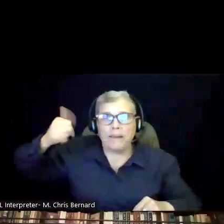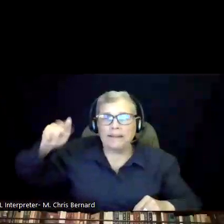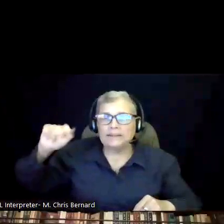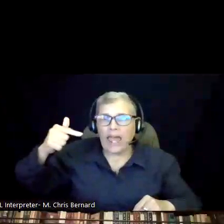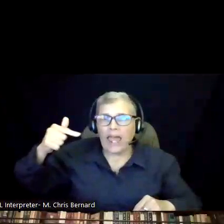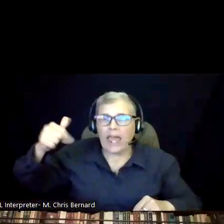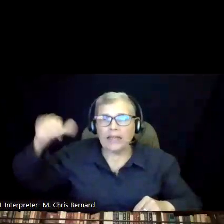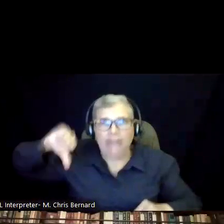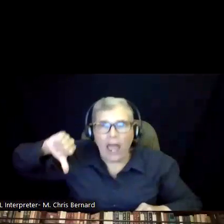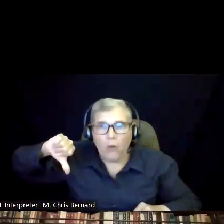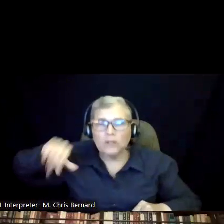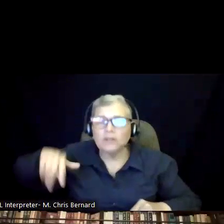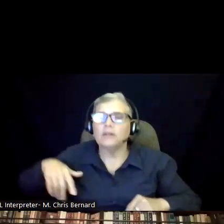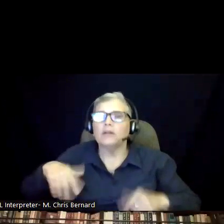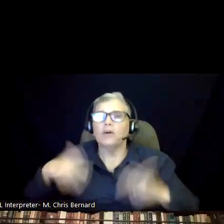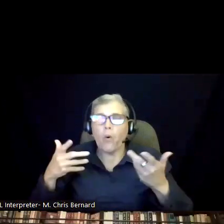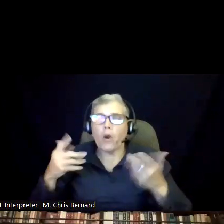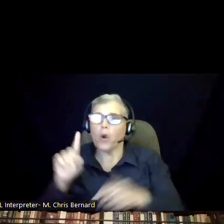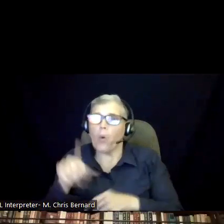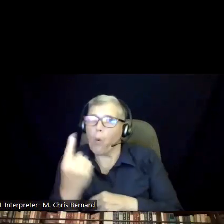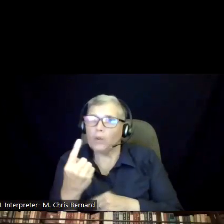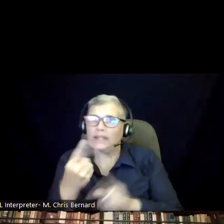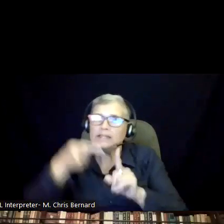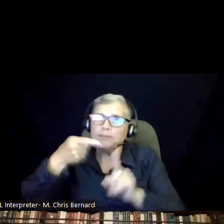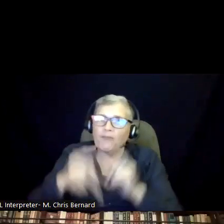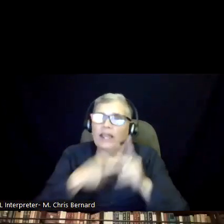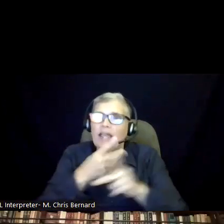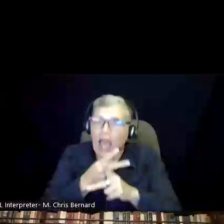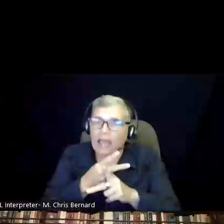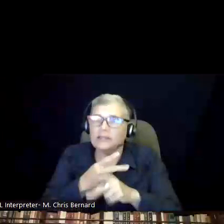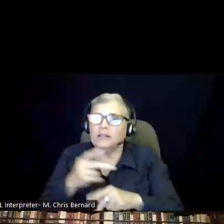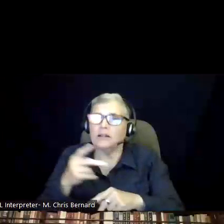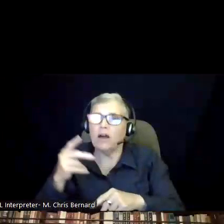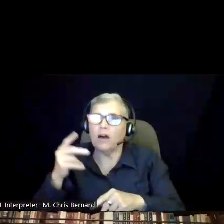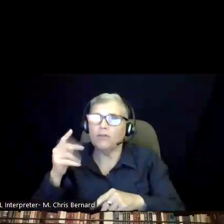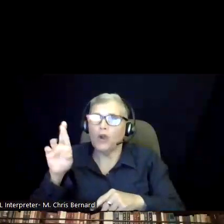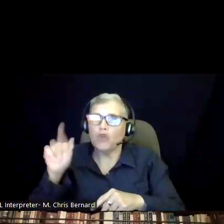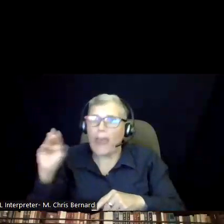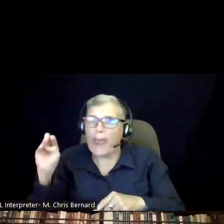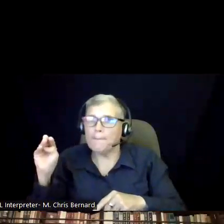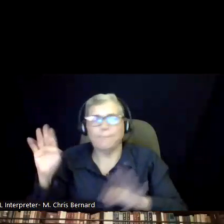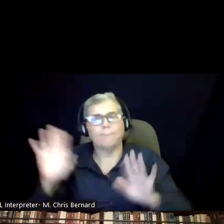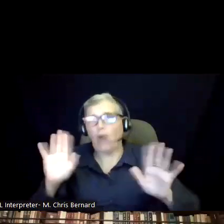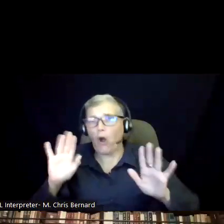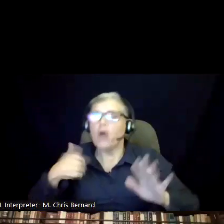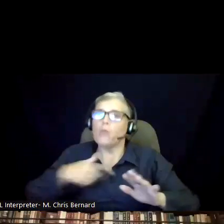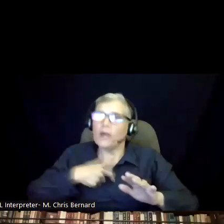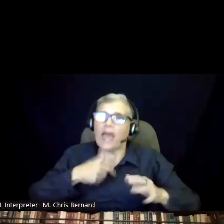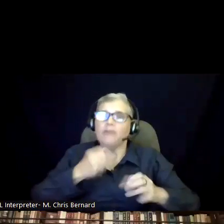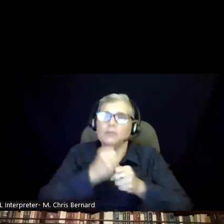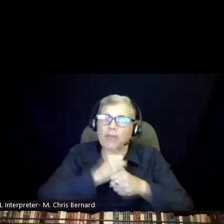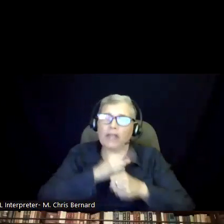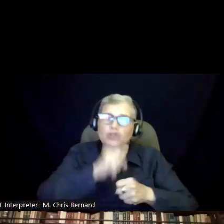only full curl rams. We have to imbue those decisions with values and attitudes and ensure that those